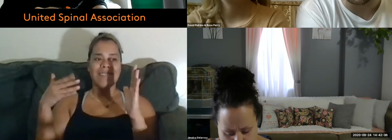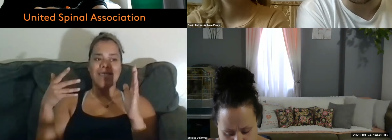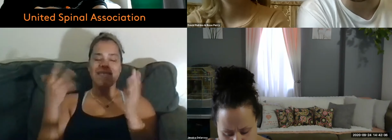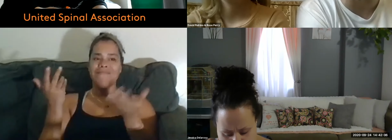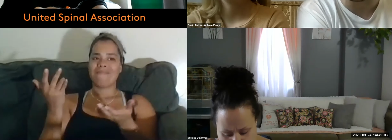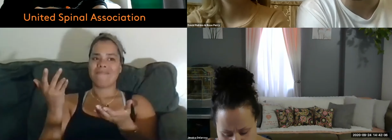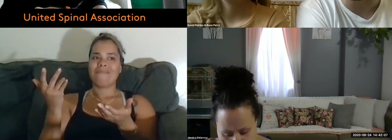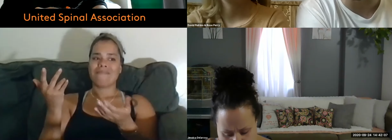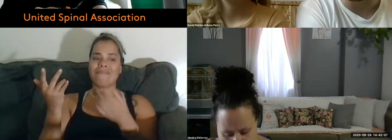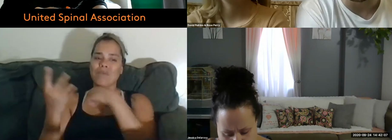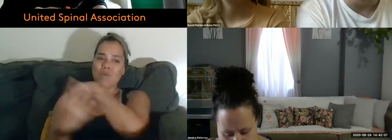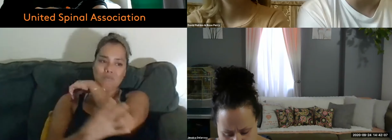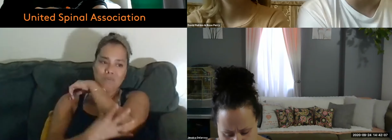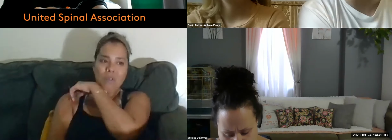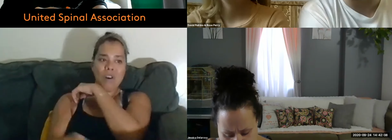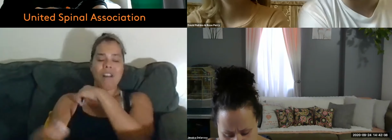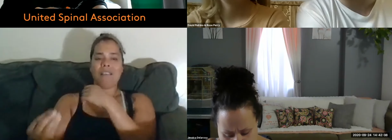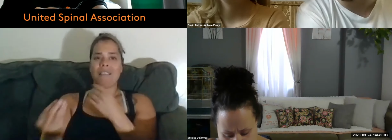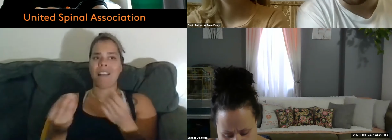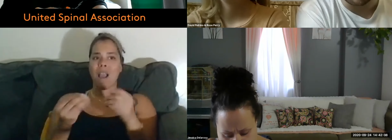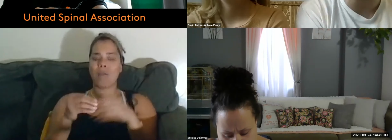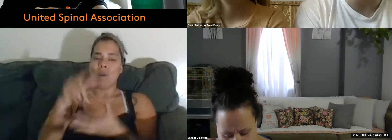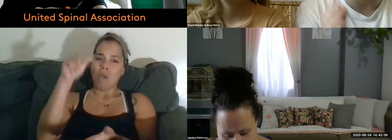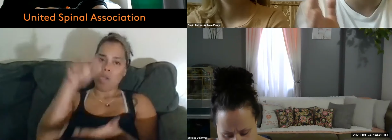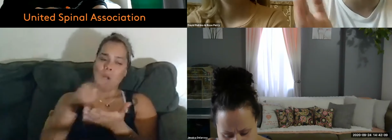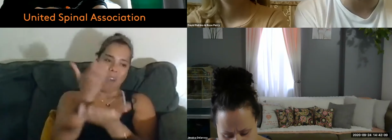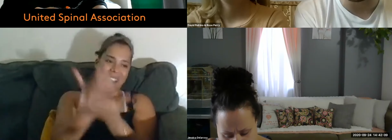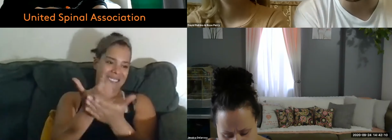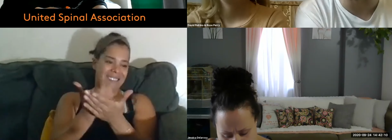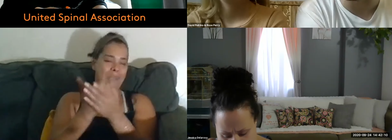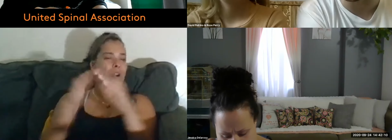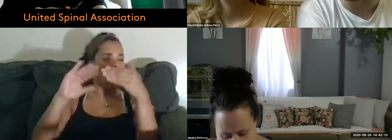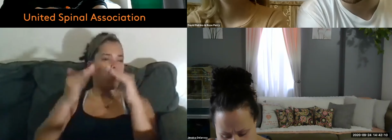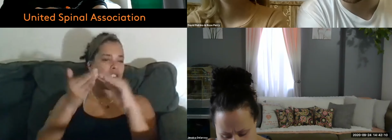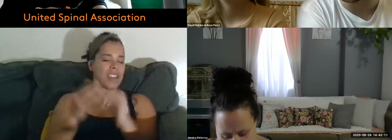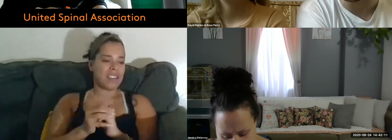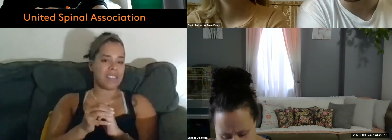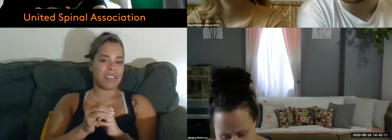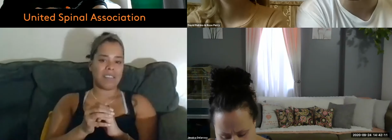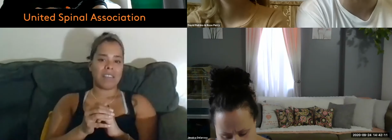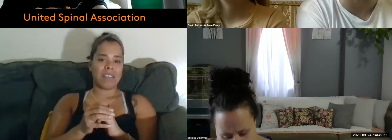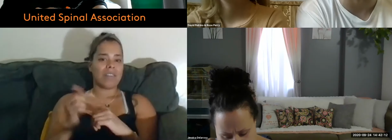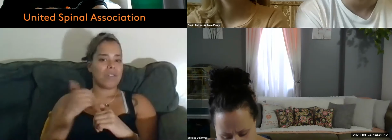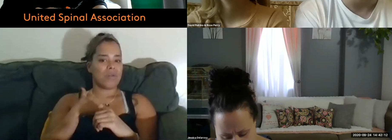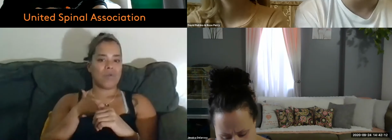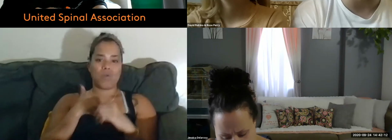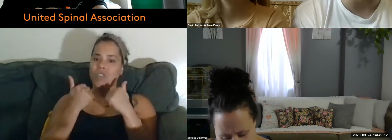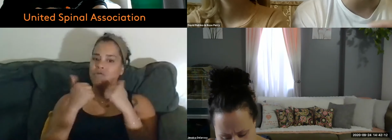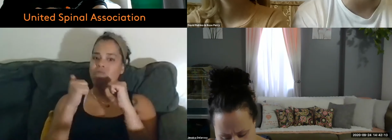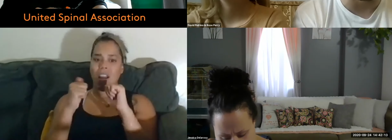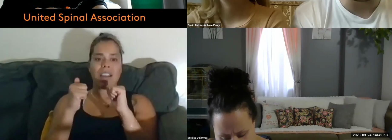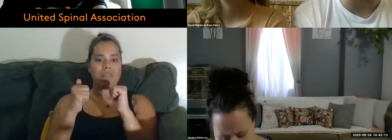socioeconomic economic status communities. So we're signing a bunch of petitions, and we're lobbying at CMS to stop